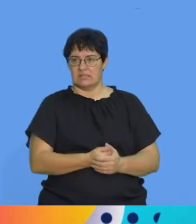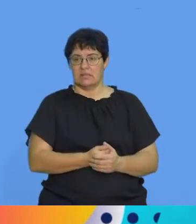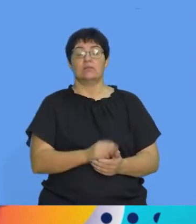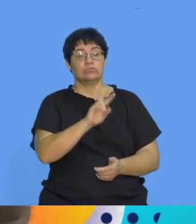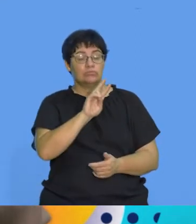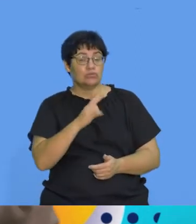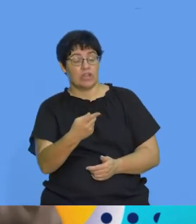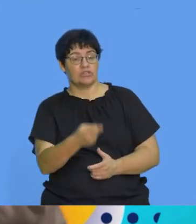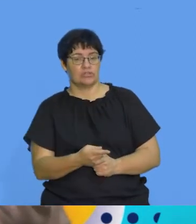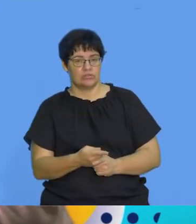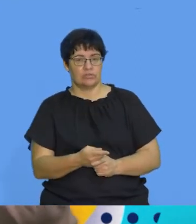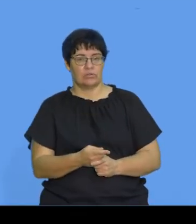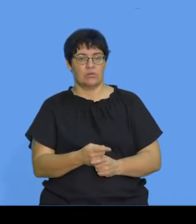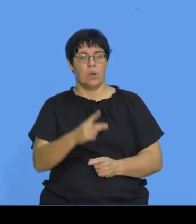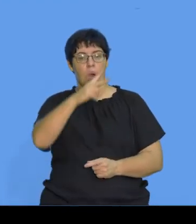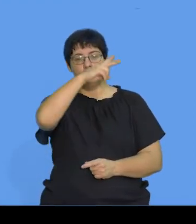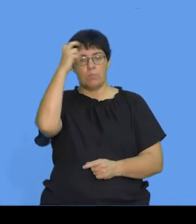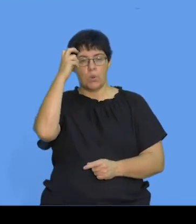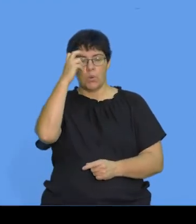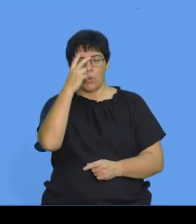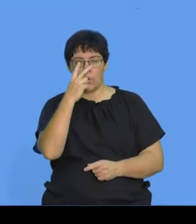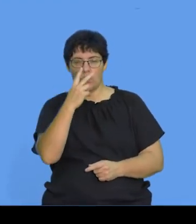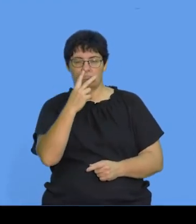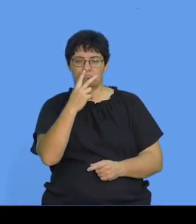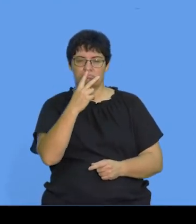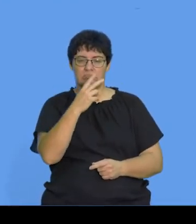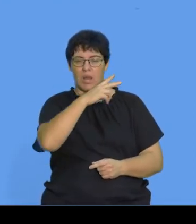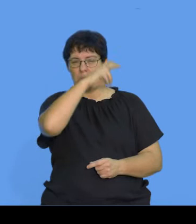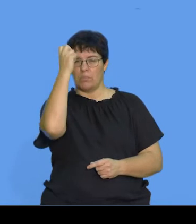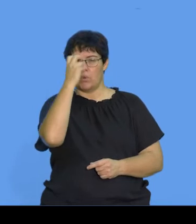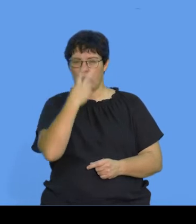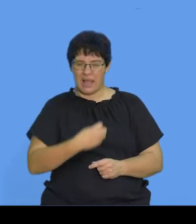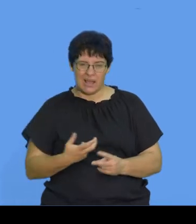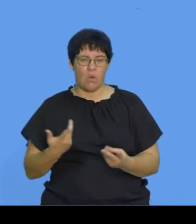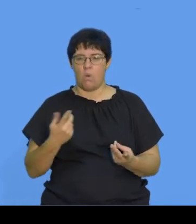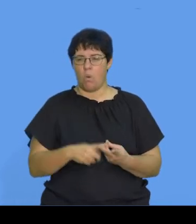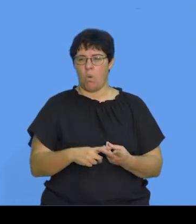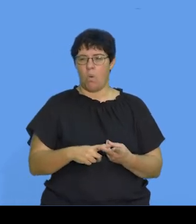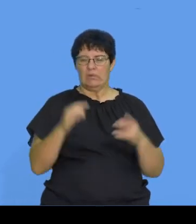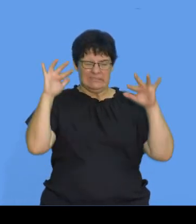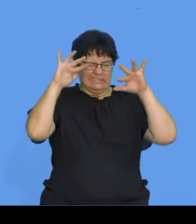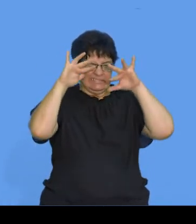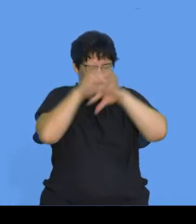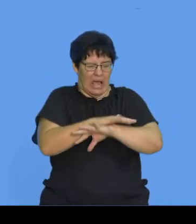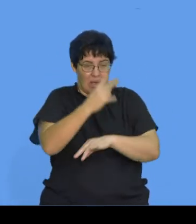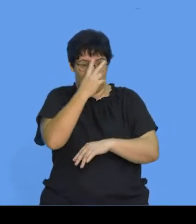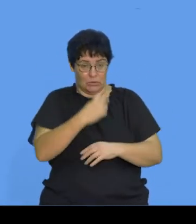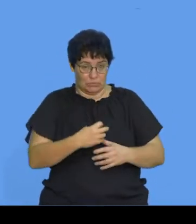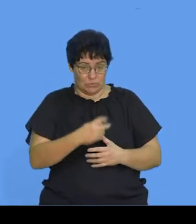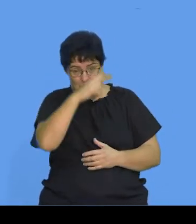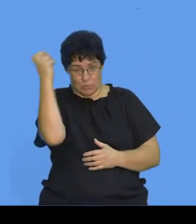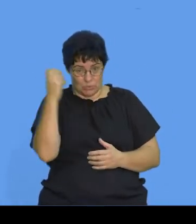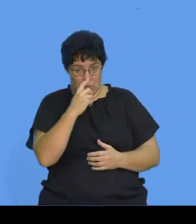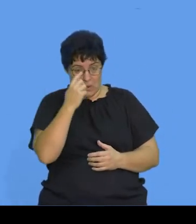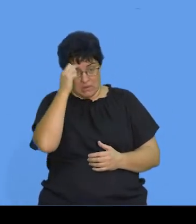immediately. It changes to what we call a blue-black or a dark purple. I'm going to write here. Very often, right, they